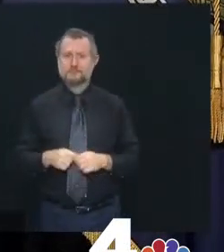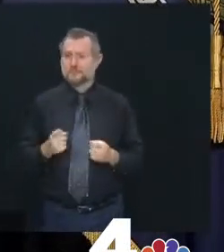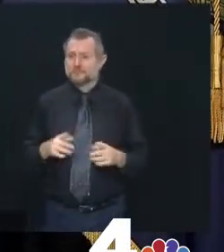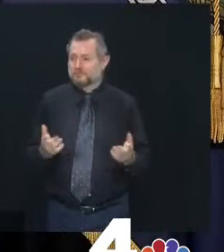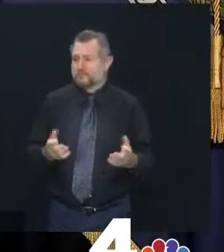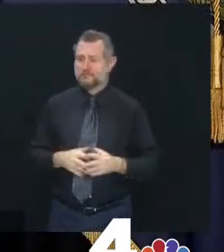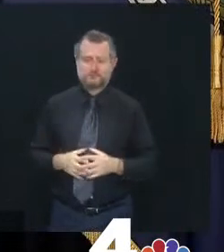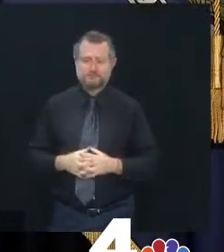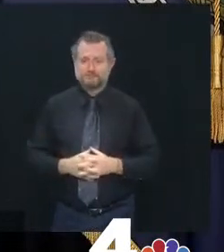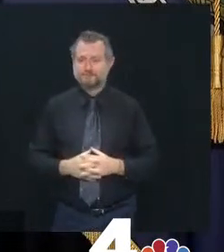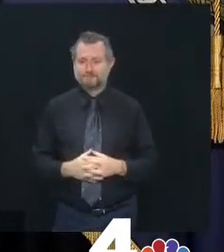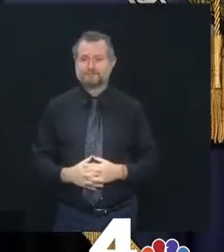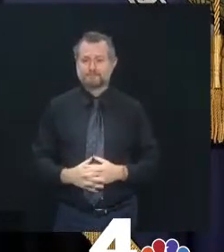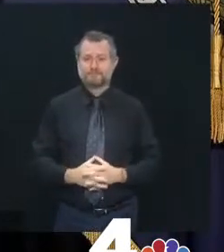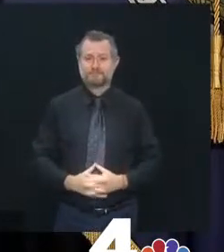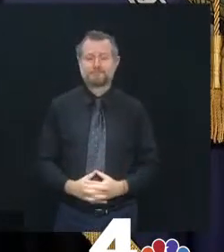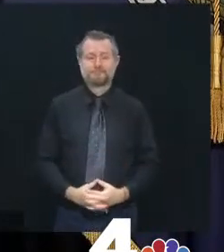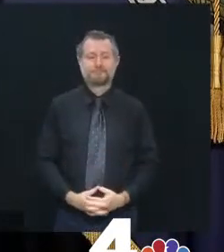And there are many